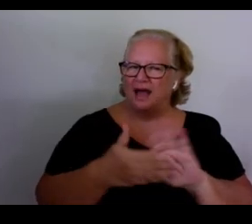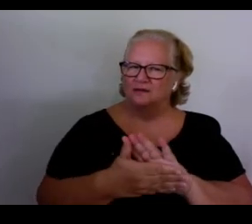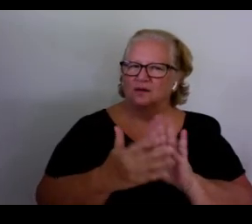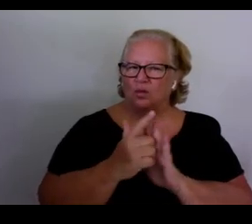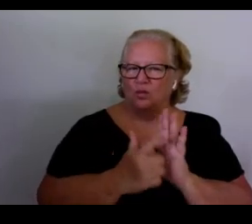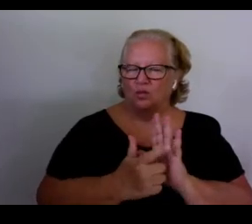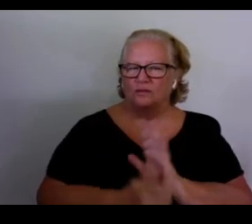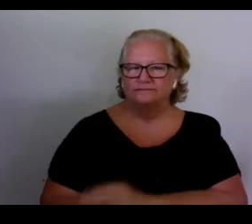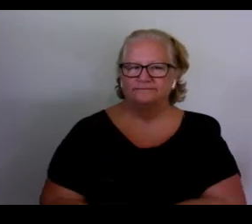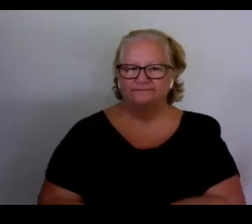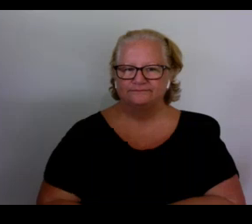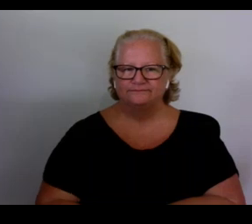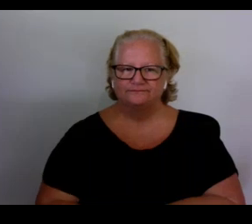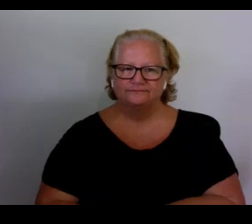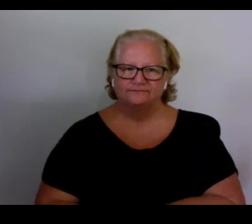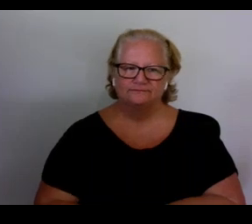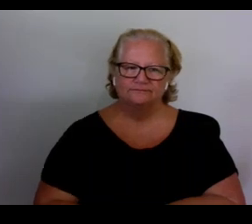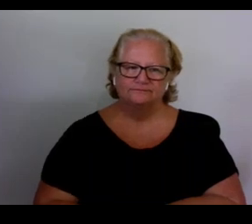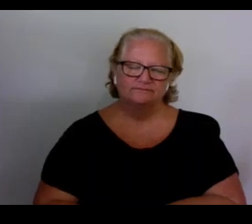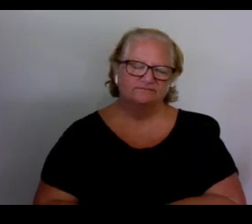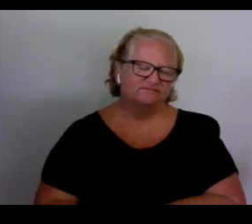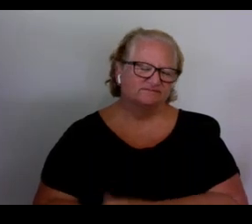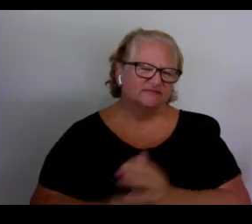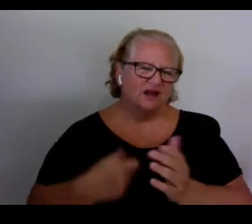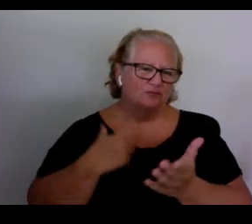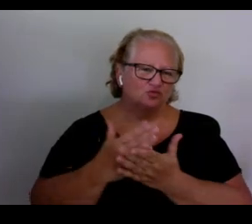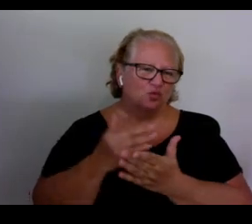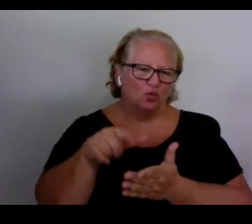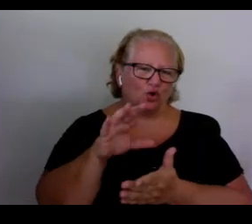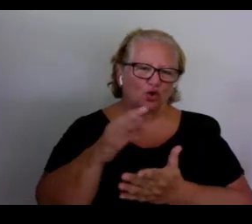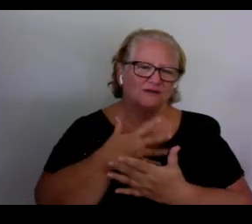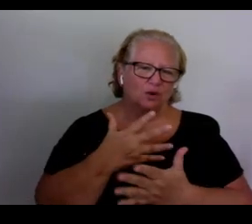don't think that's giving away any secrets. So I think all credit should be